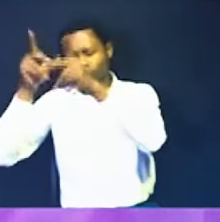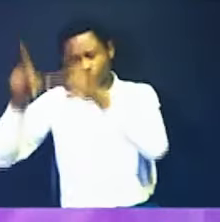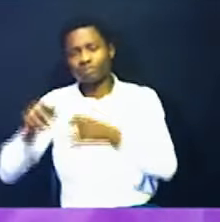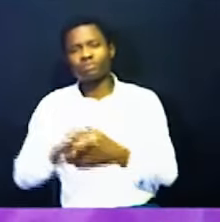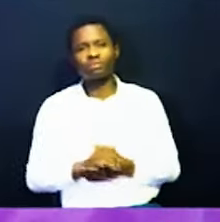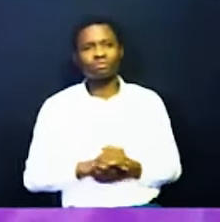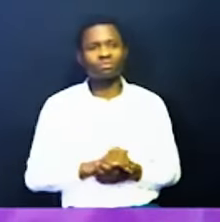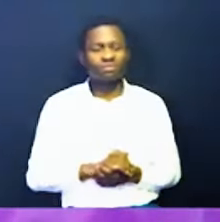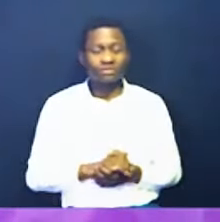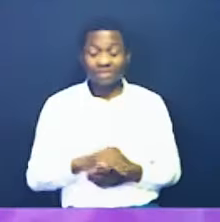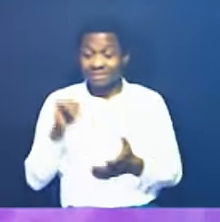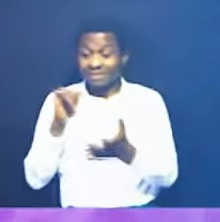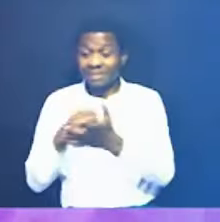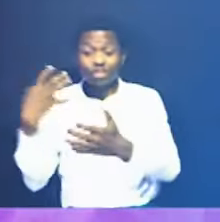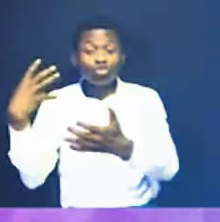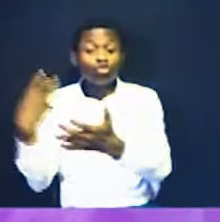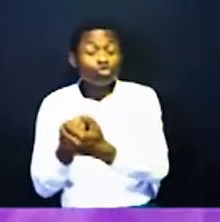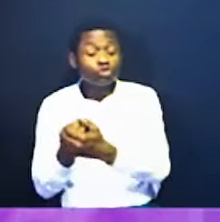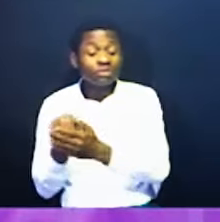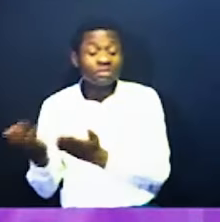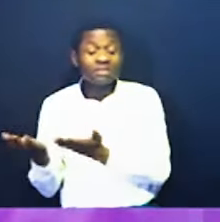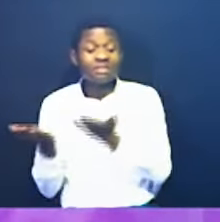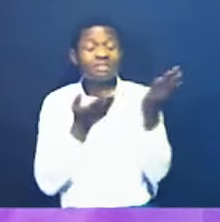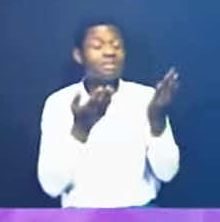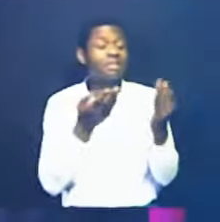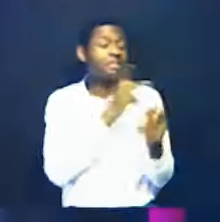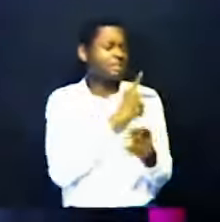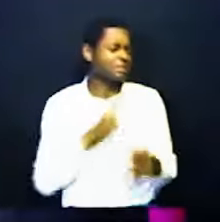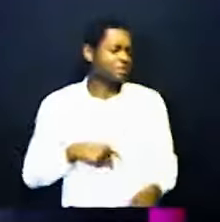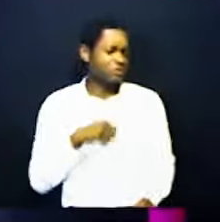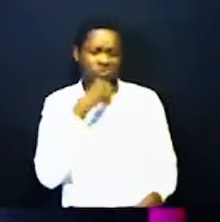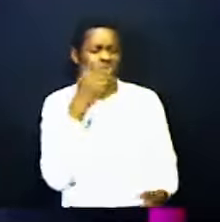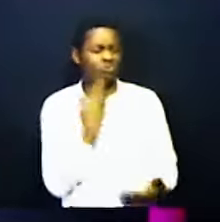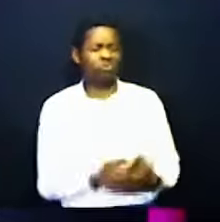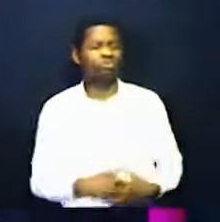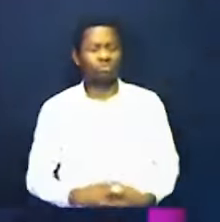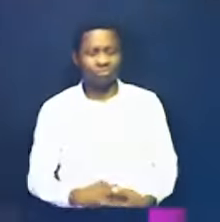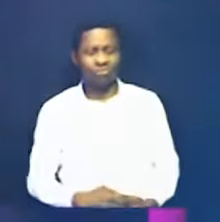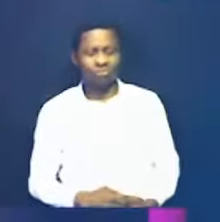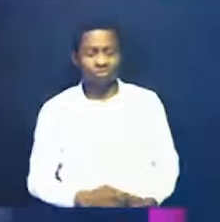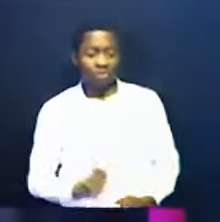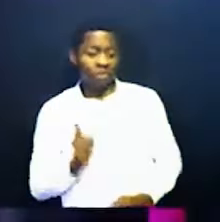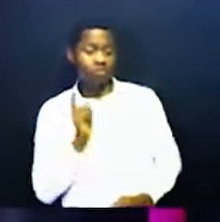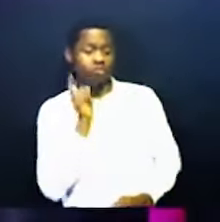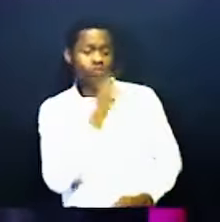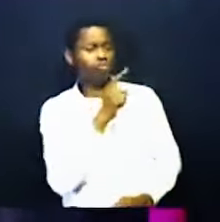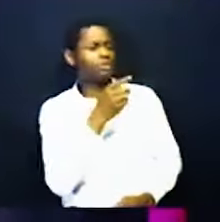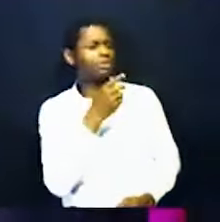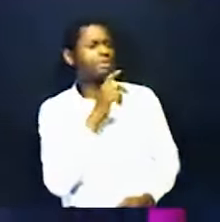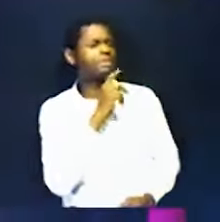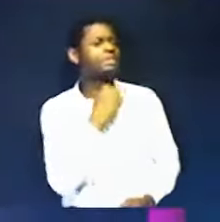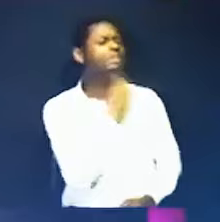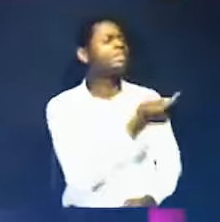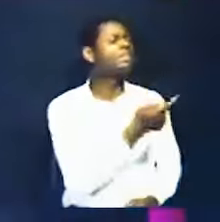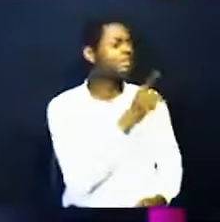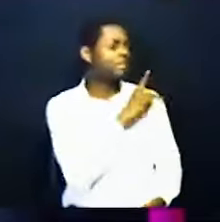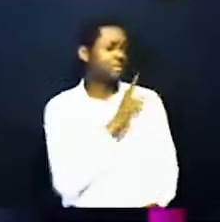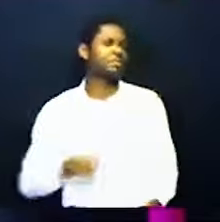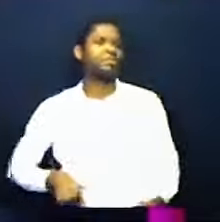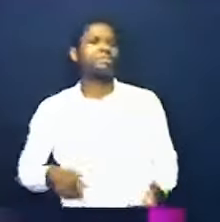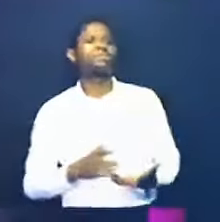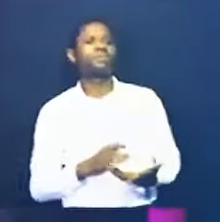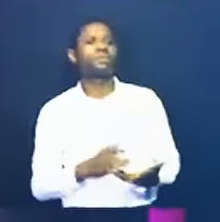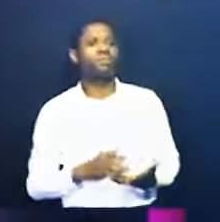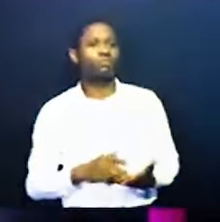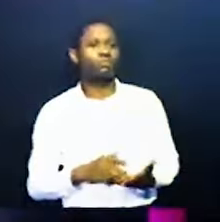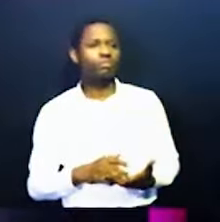news is not pleasant. And it is going to the king. So he should actually have